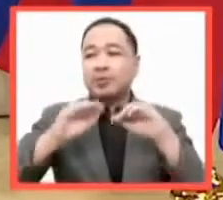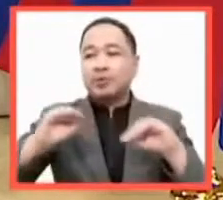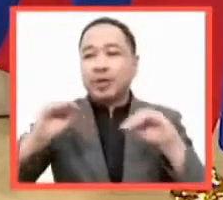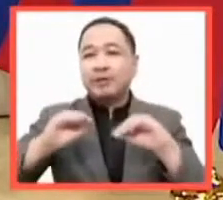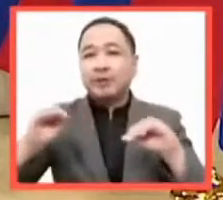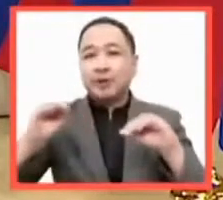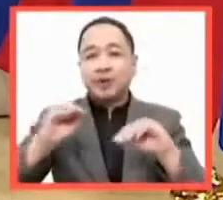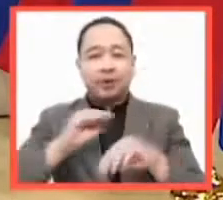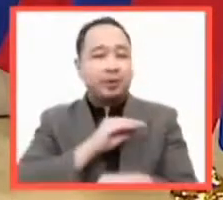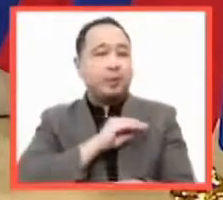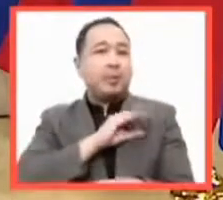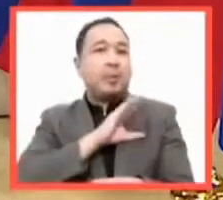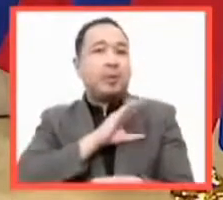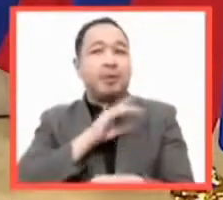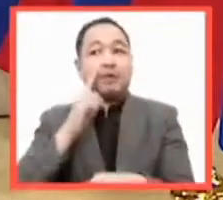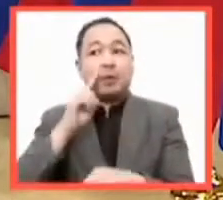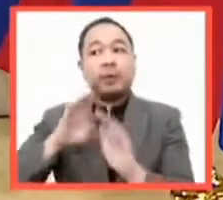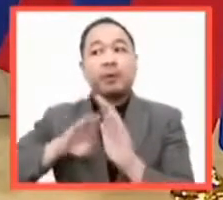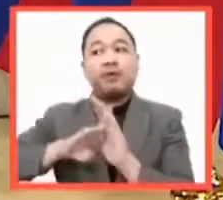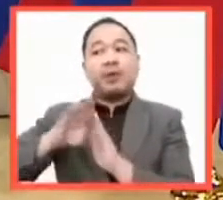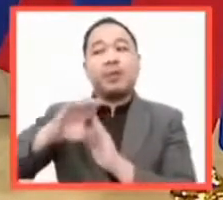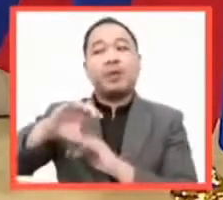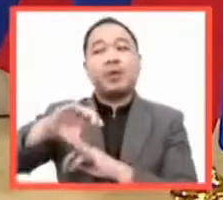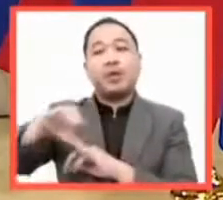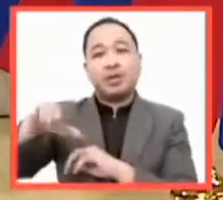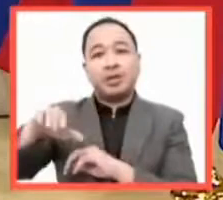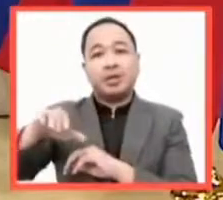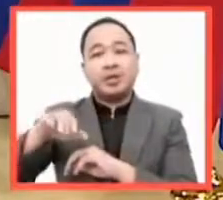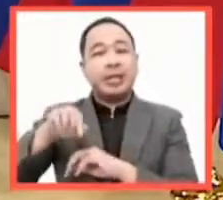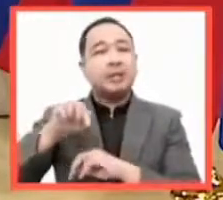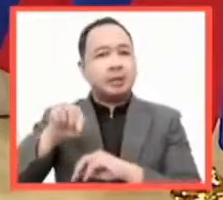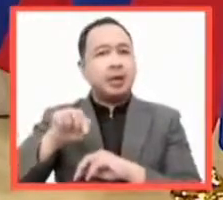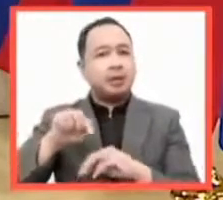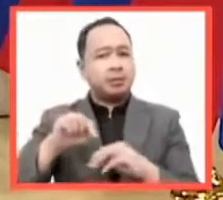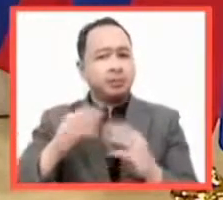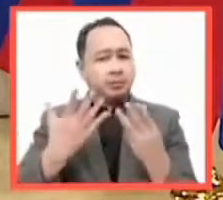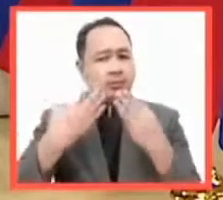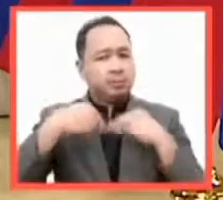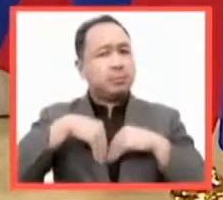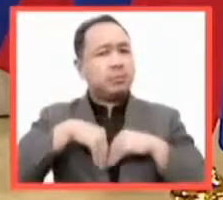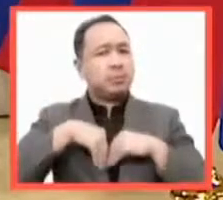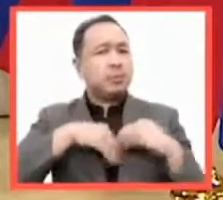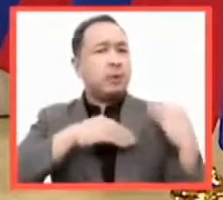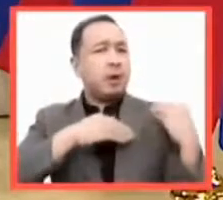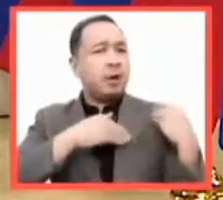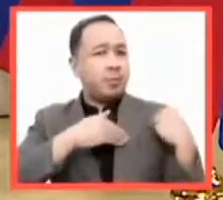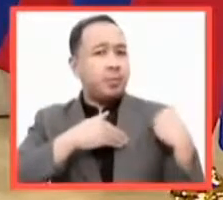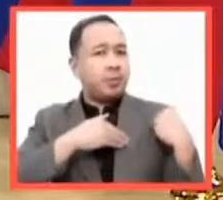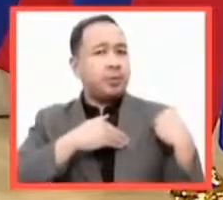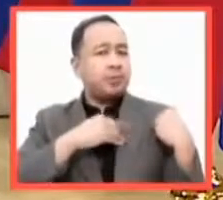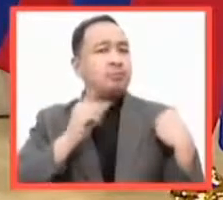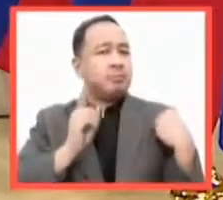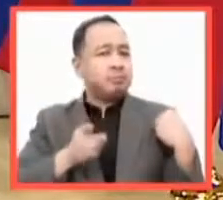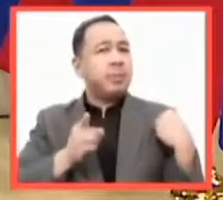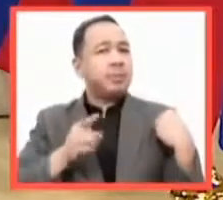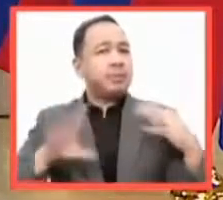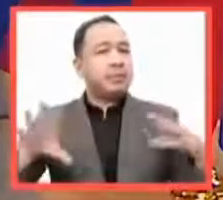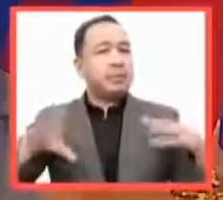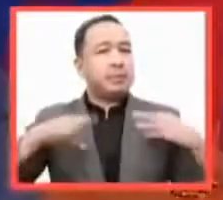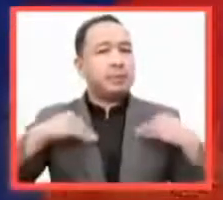the developing world. This is a moral obligation that cannot be